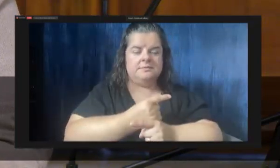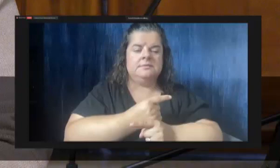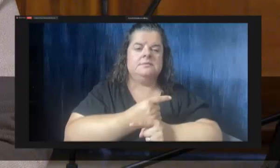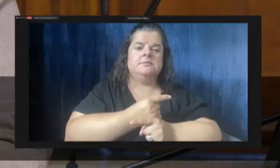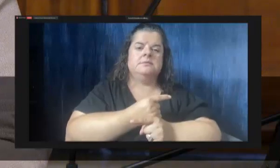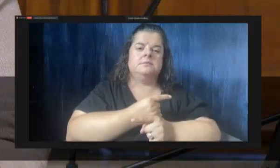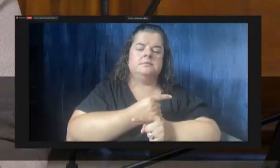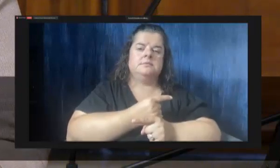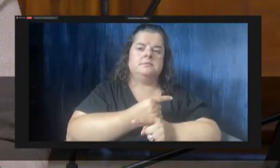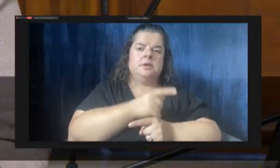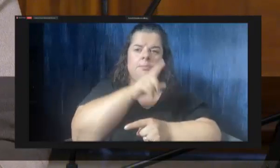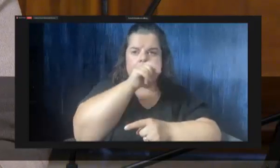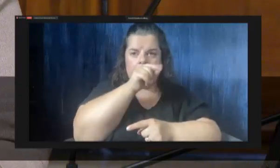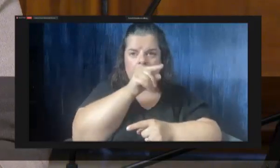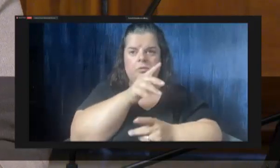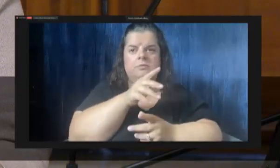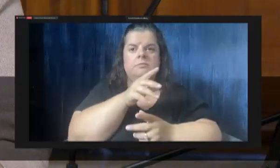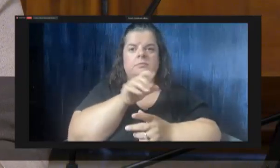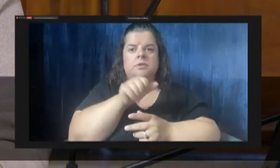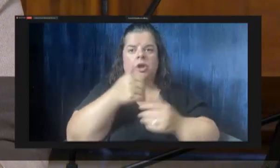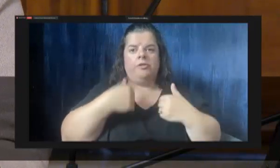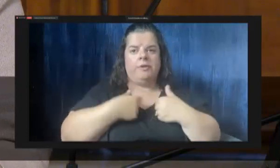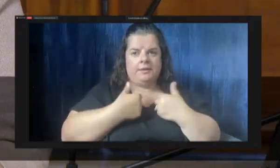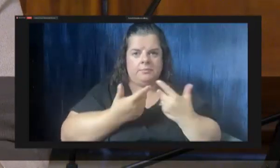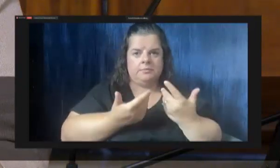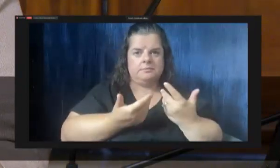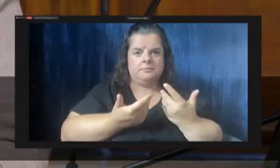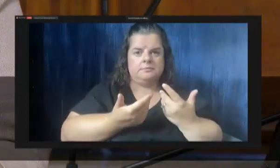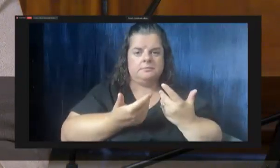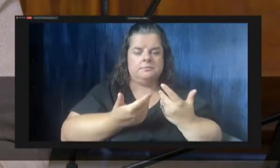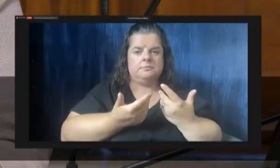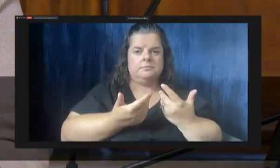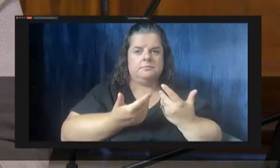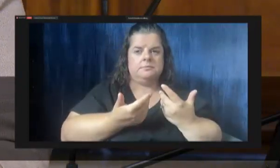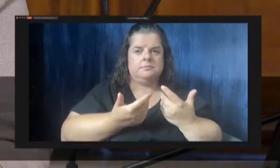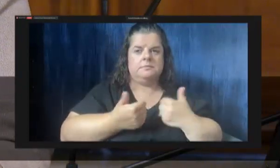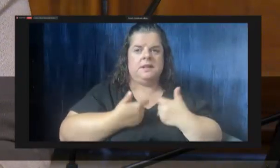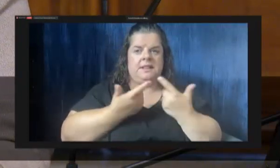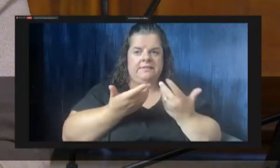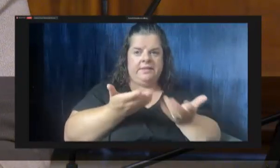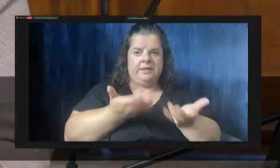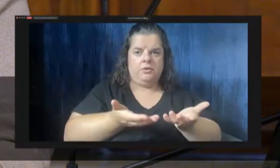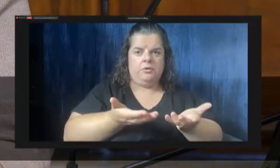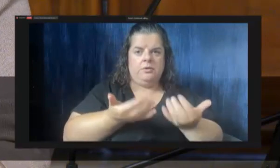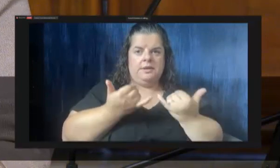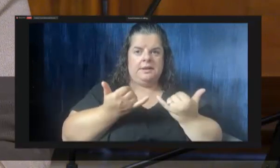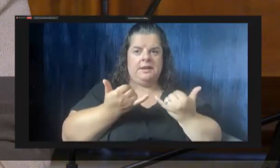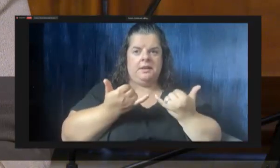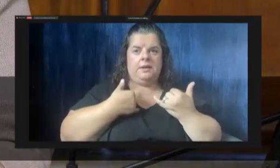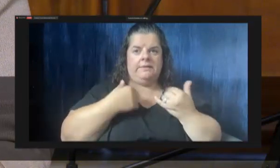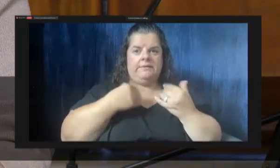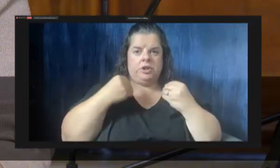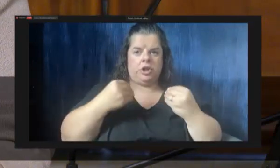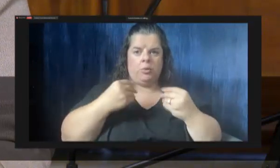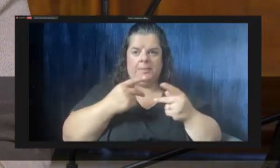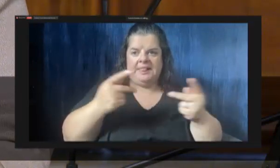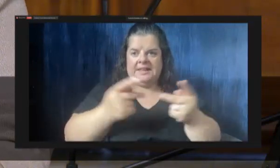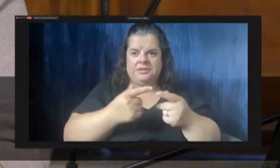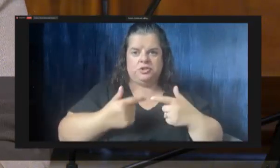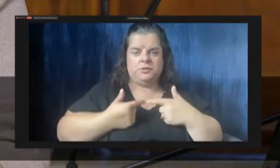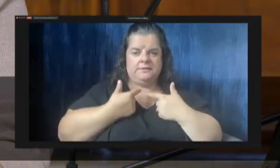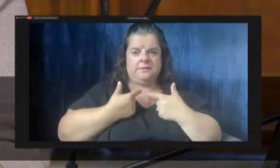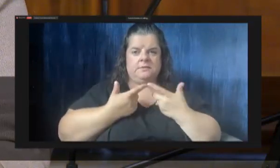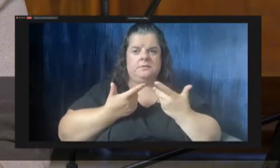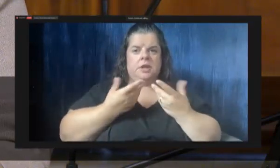the bird populations or other animals that are populations now have no habitat. So it's a